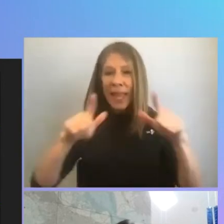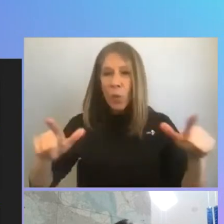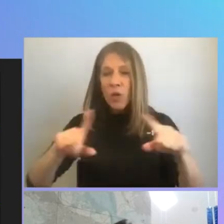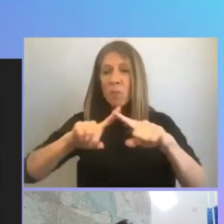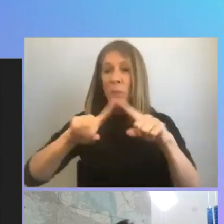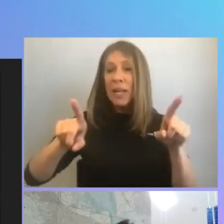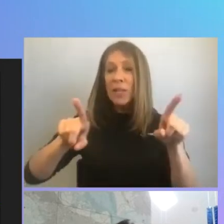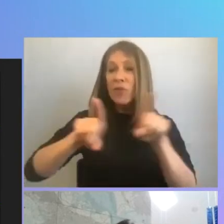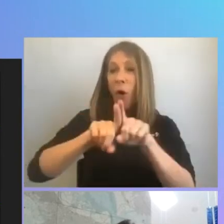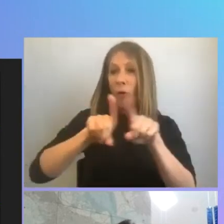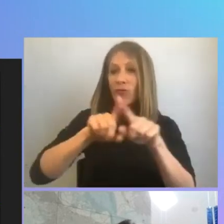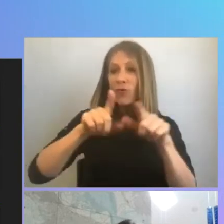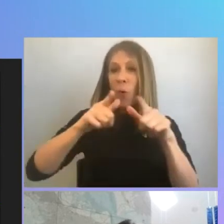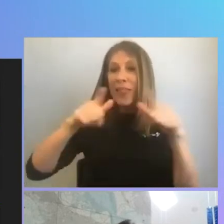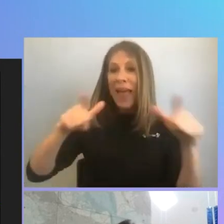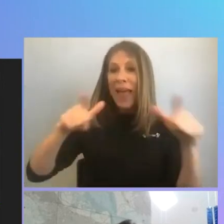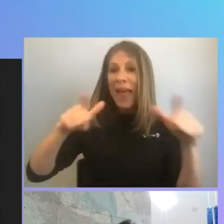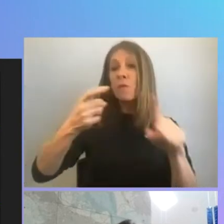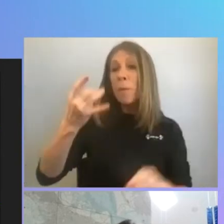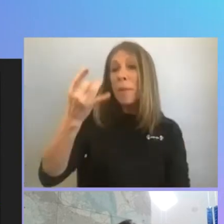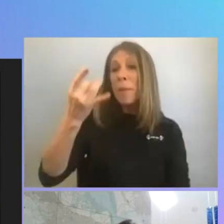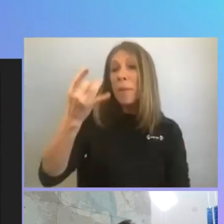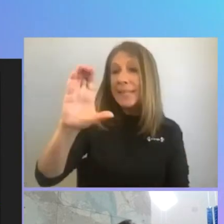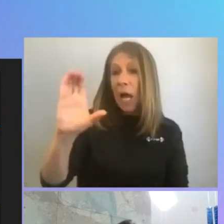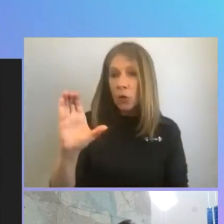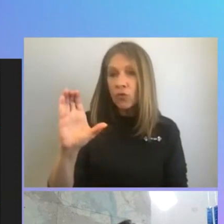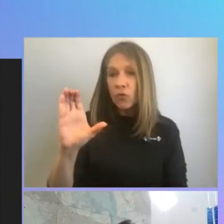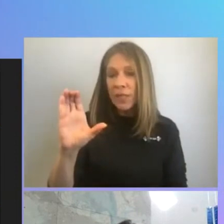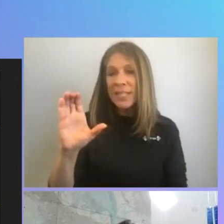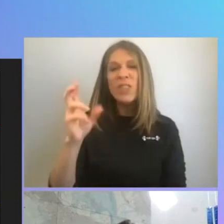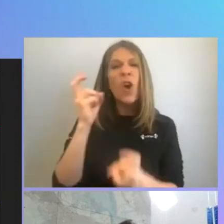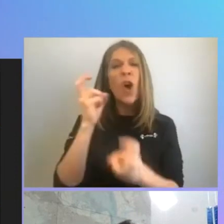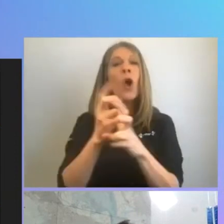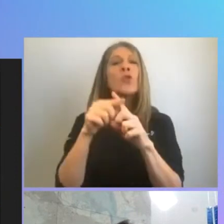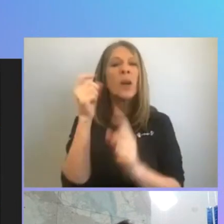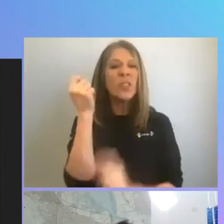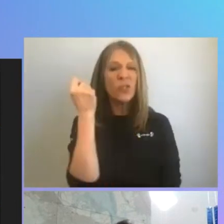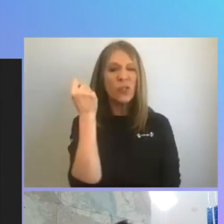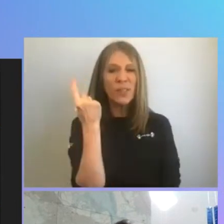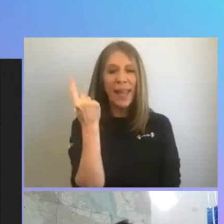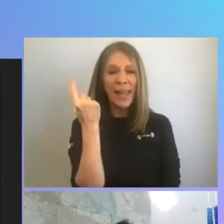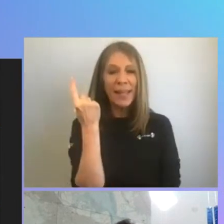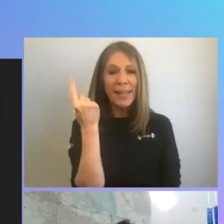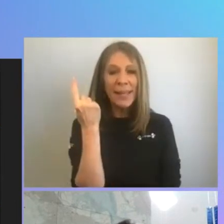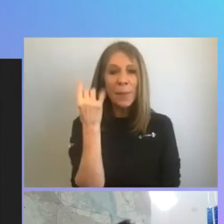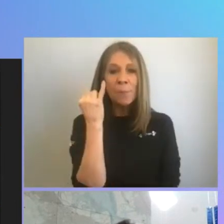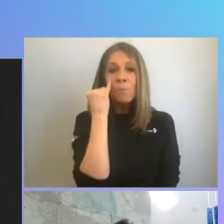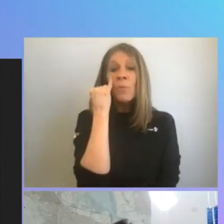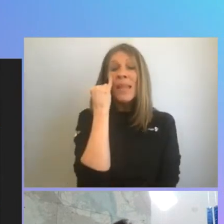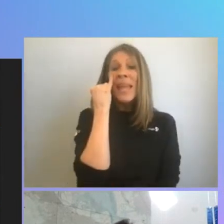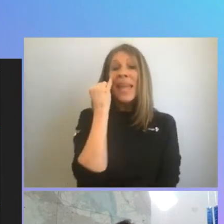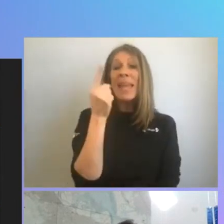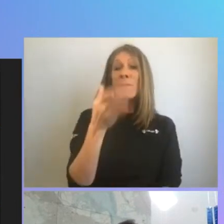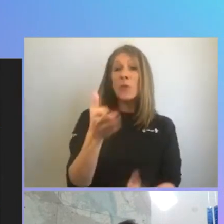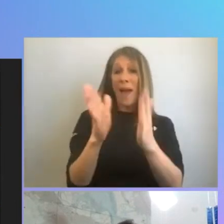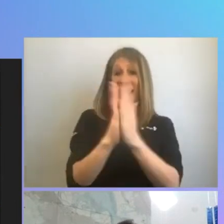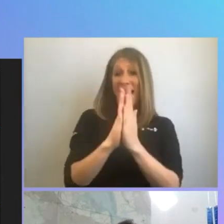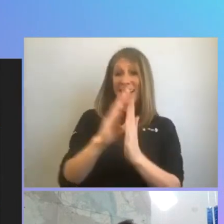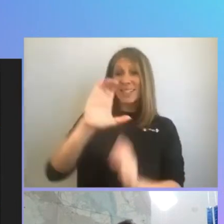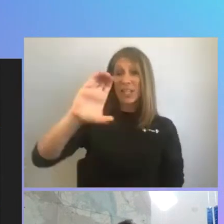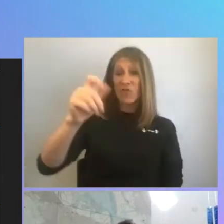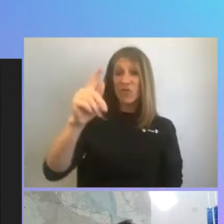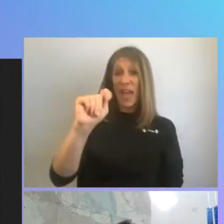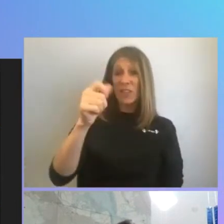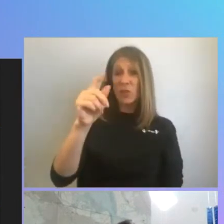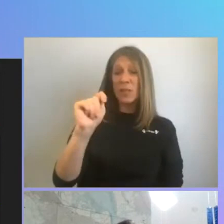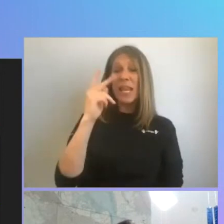also language from the 1800s that's a little bit difficult to understand. So if you ask ChatGPT, if you provided